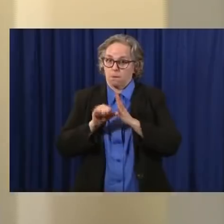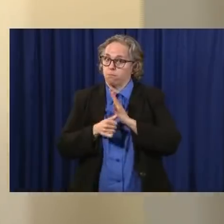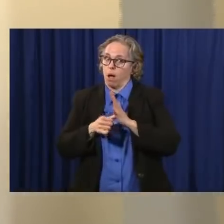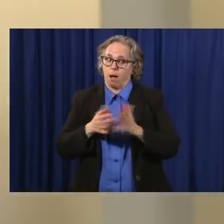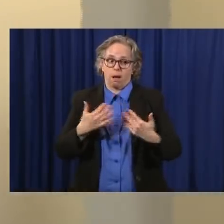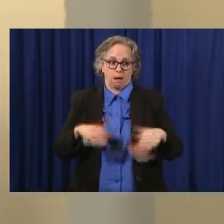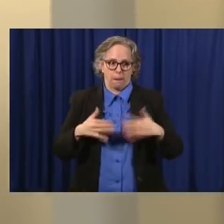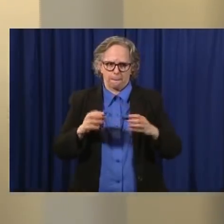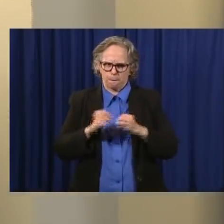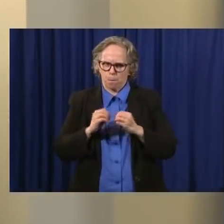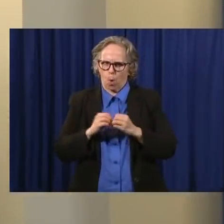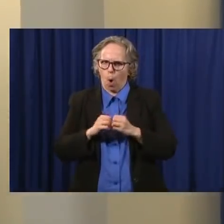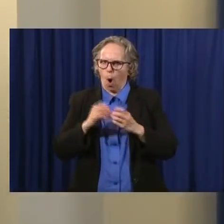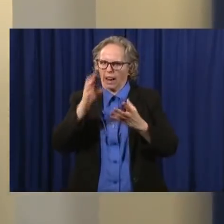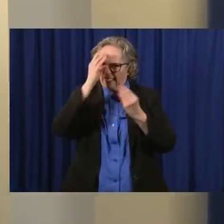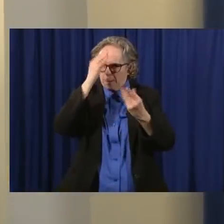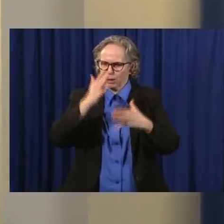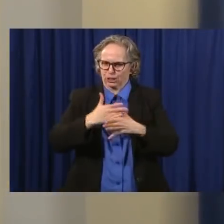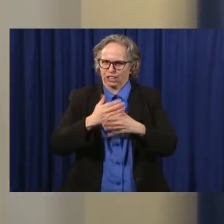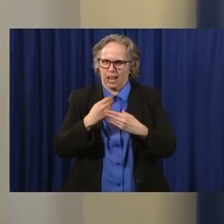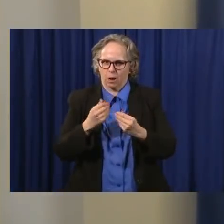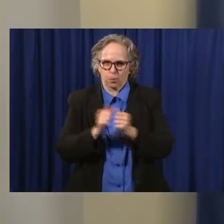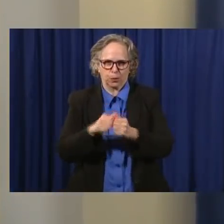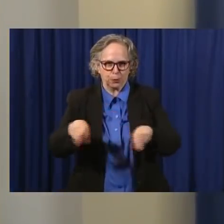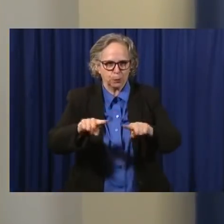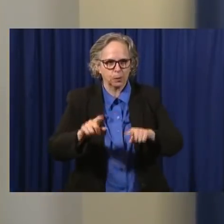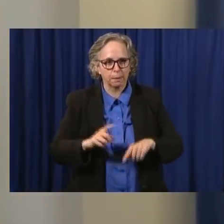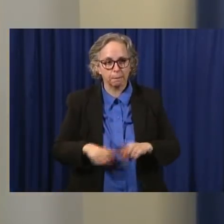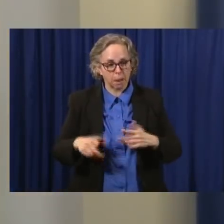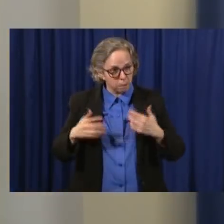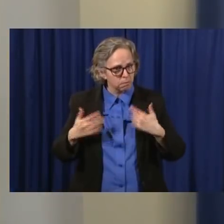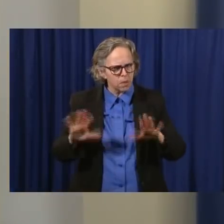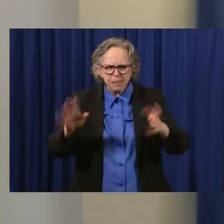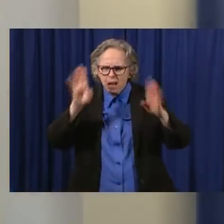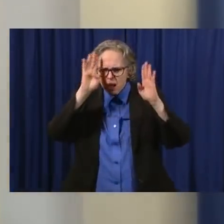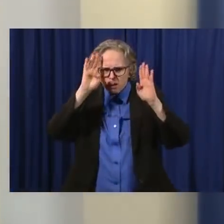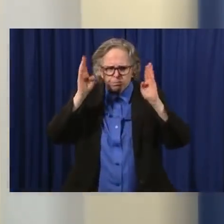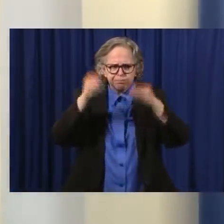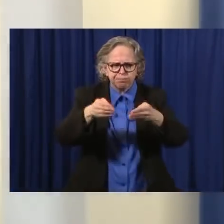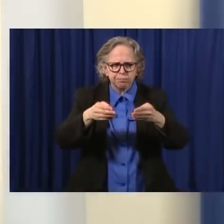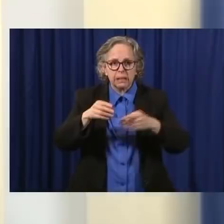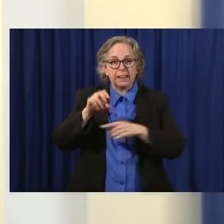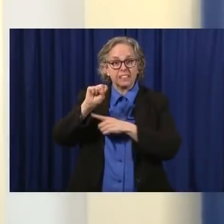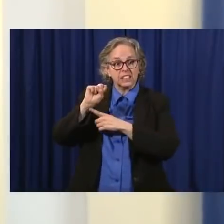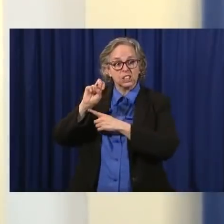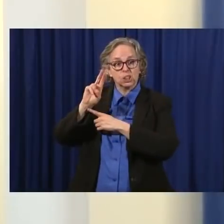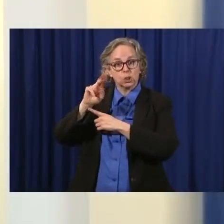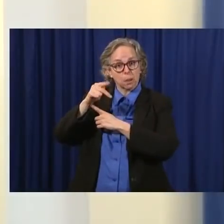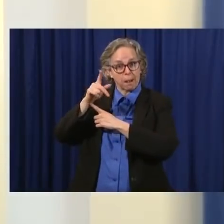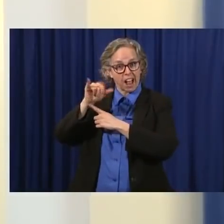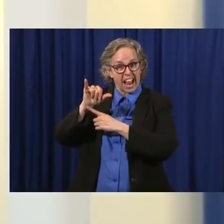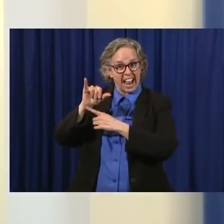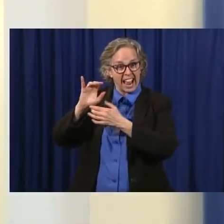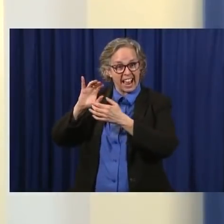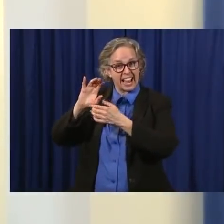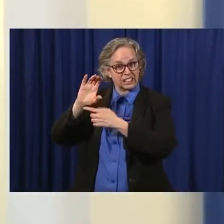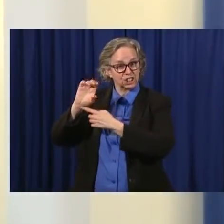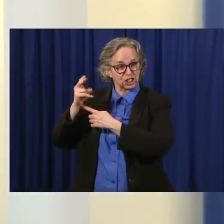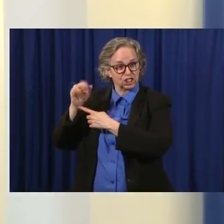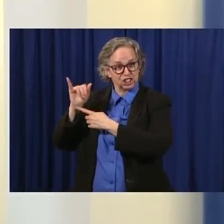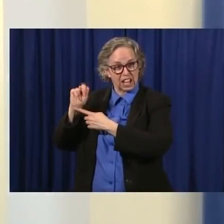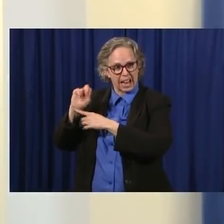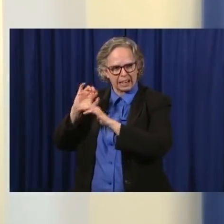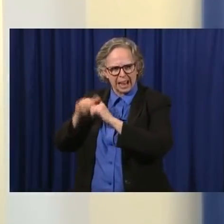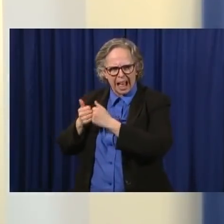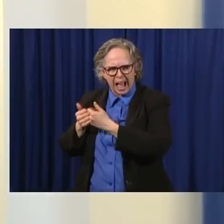more to share, but we're working a lot on not only our supply chain side, but actually how we implement that testing in